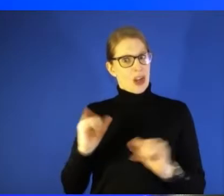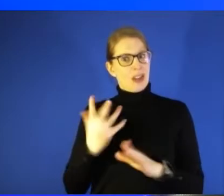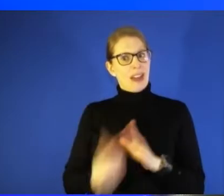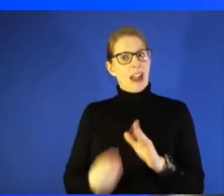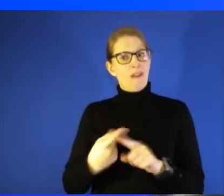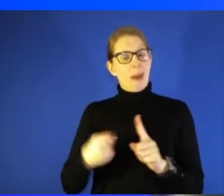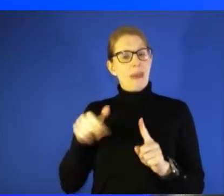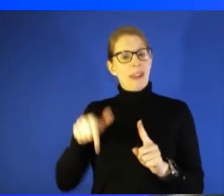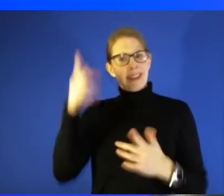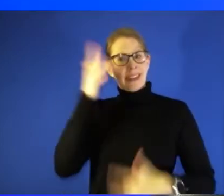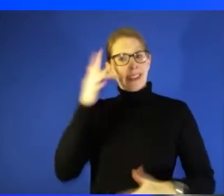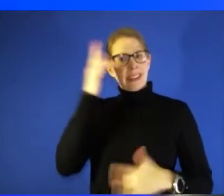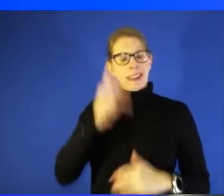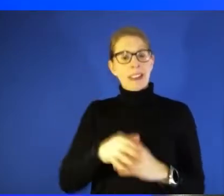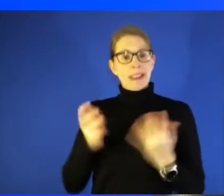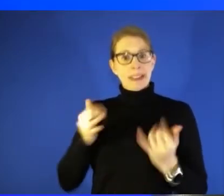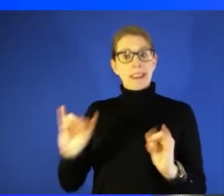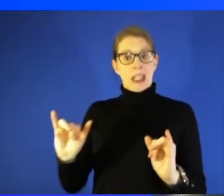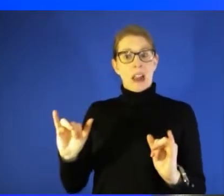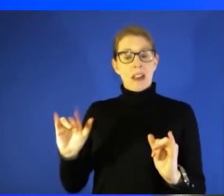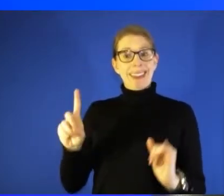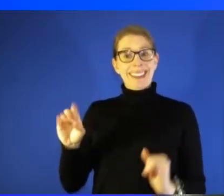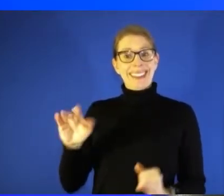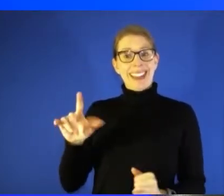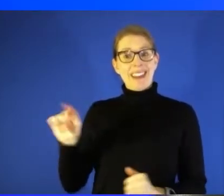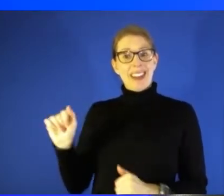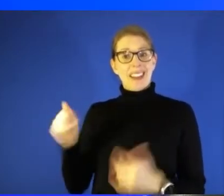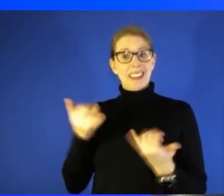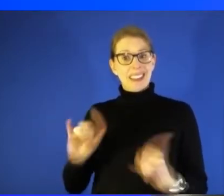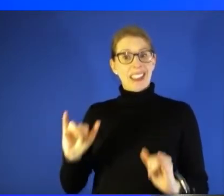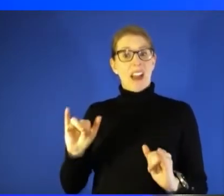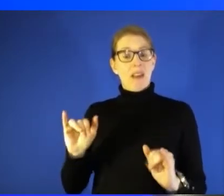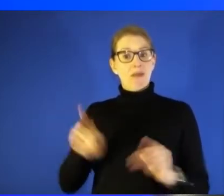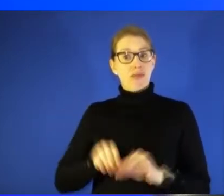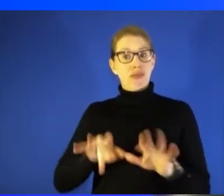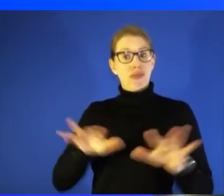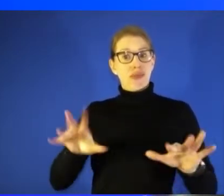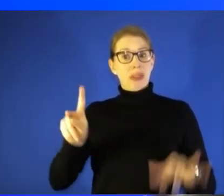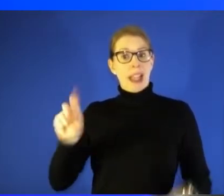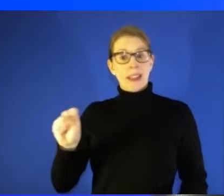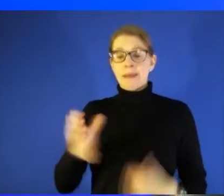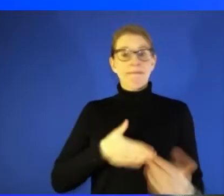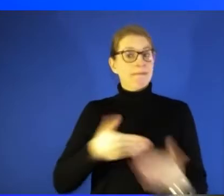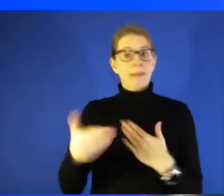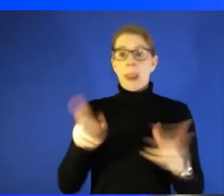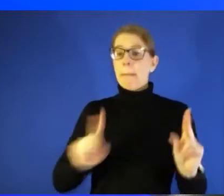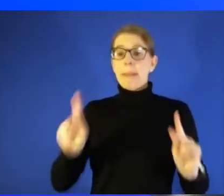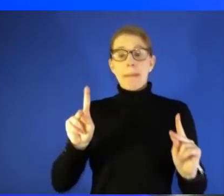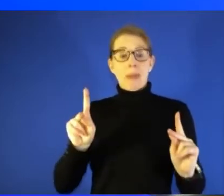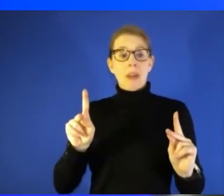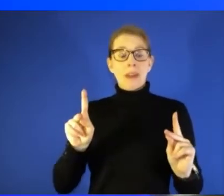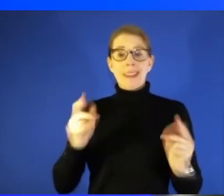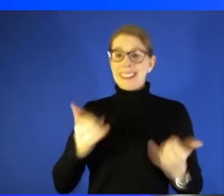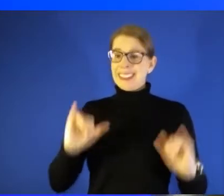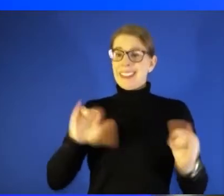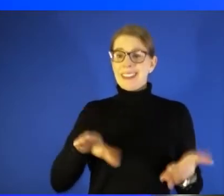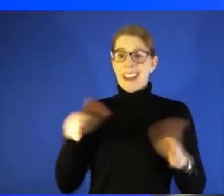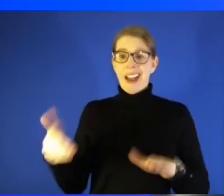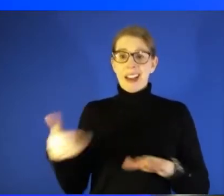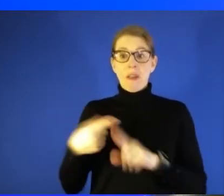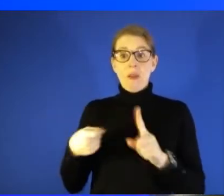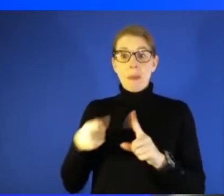to mention we still probably have a fair amount of Delta in Kansas, but it doesn't really matter. People are still dying of this